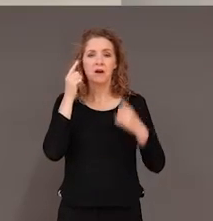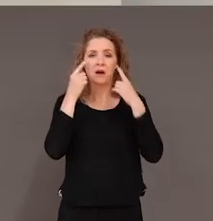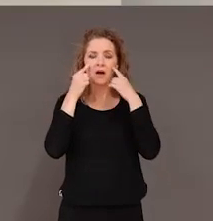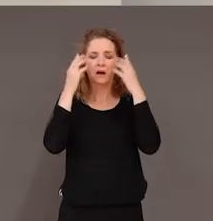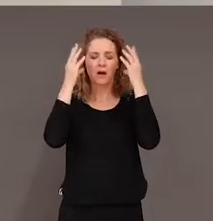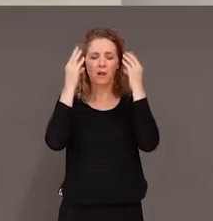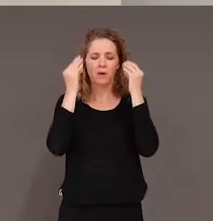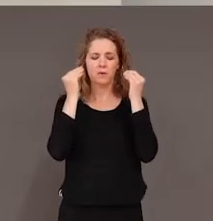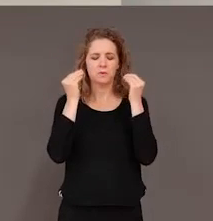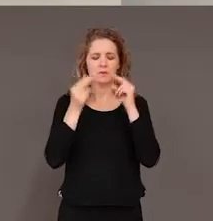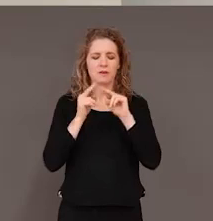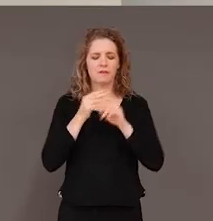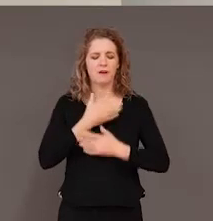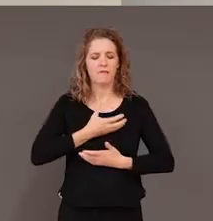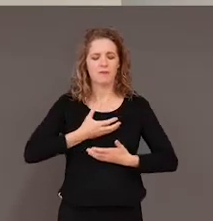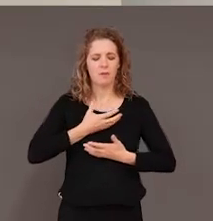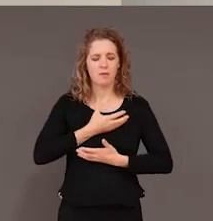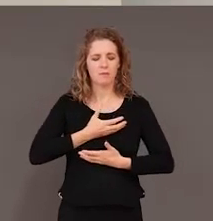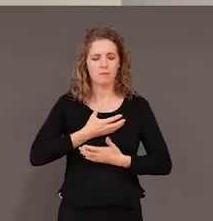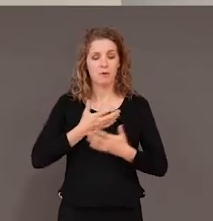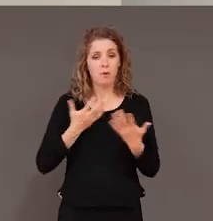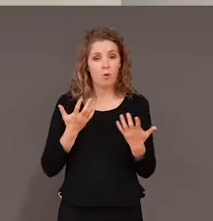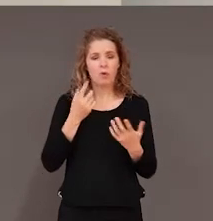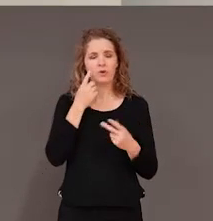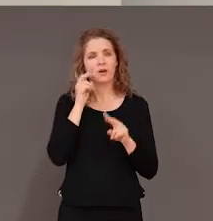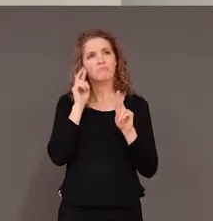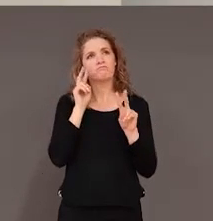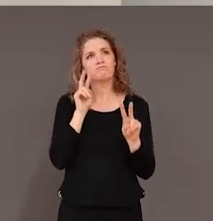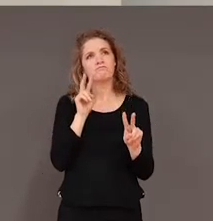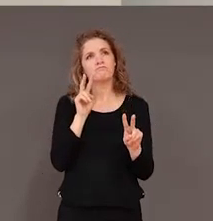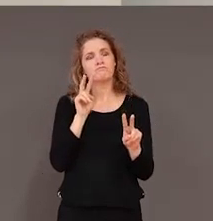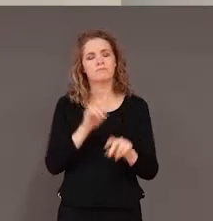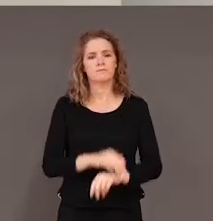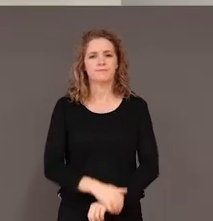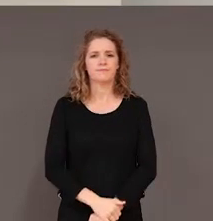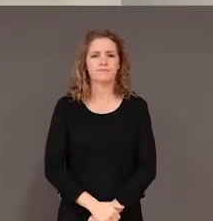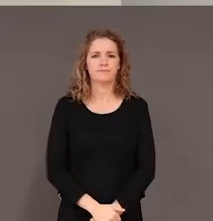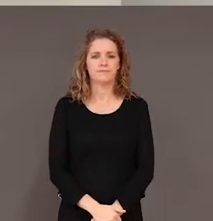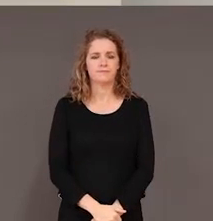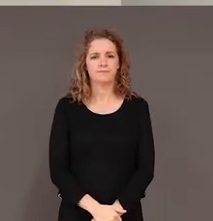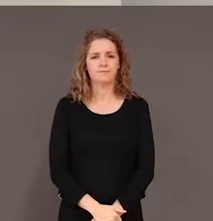And close your eyes if you feel comfortable to do so, or again place your gaze on a fixed spot.